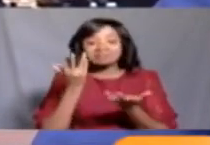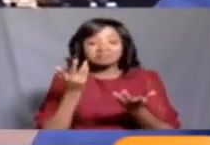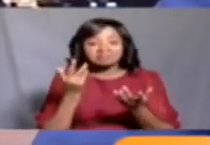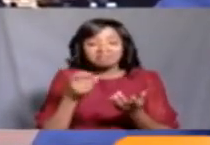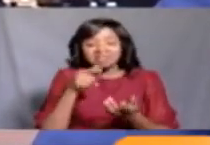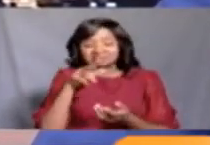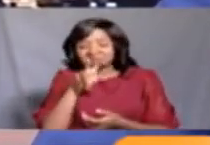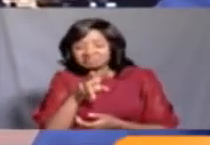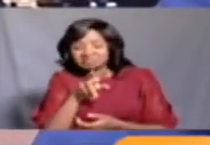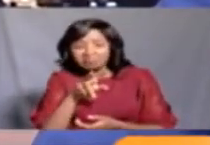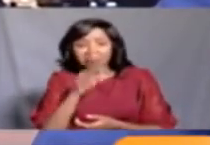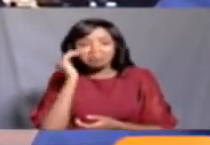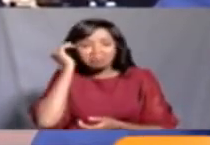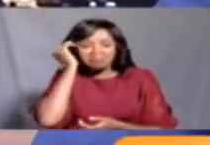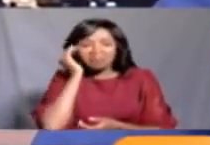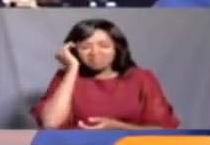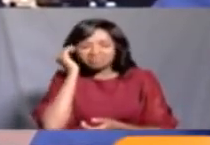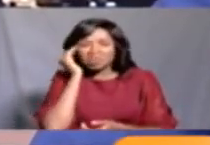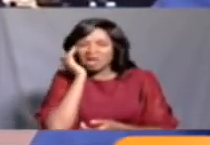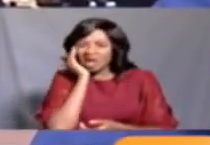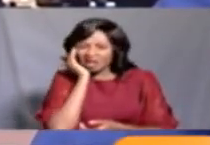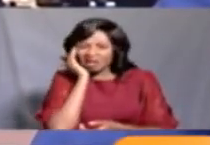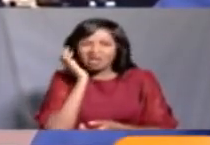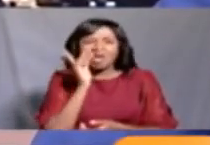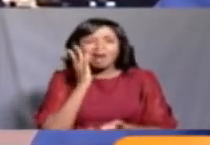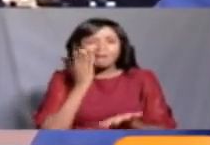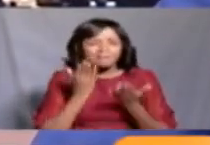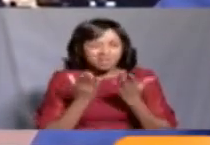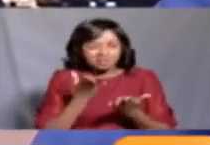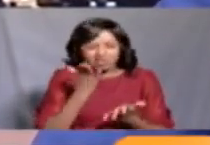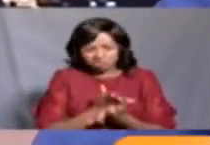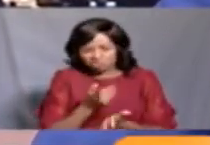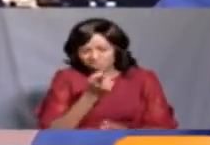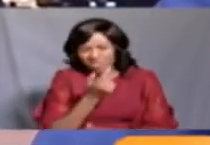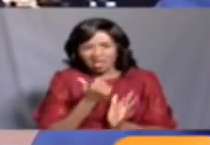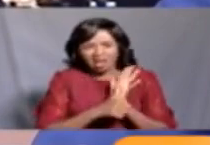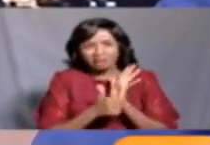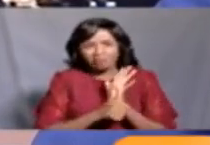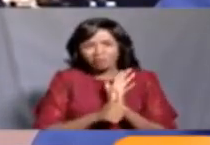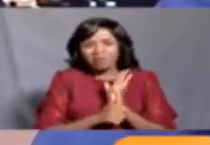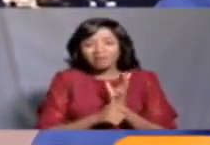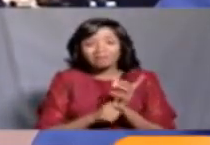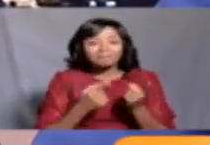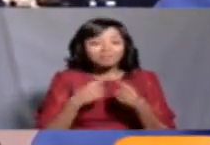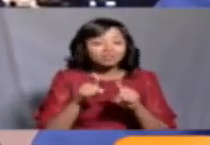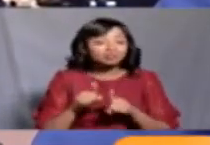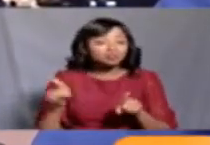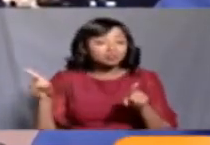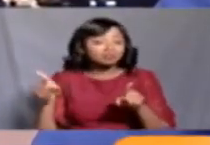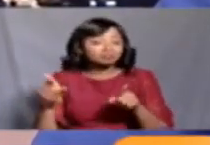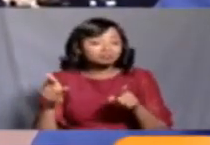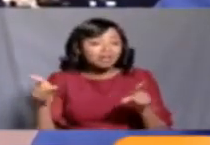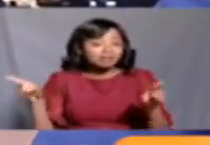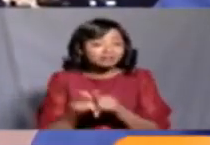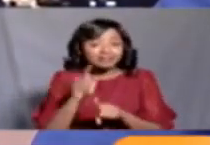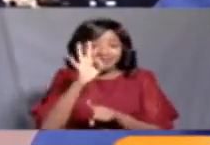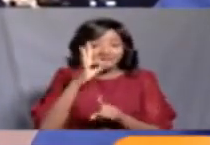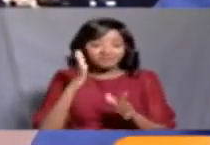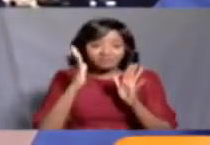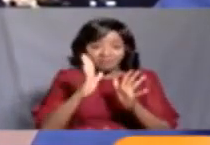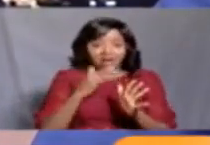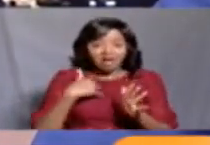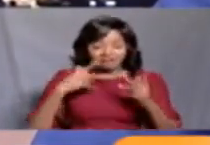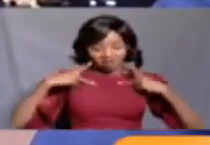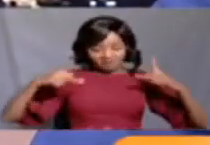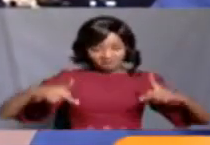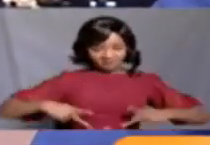that, indeed, you might be onto something, but just the same way, for example, if you have a physical problem, you